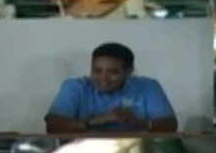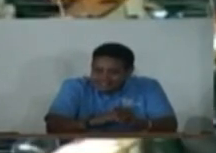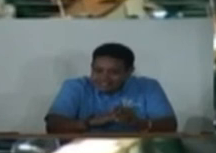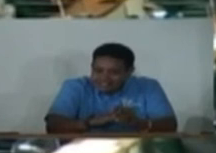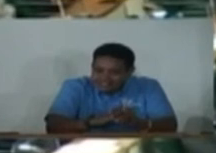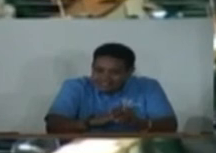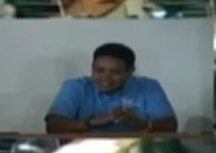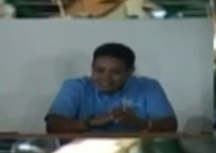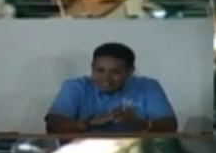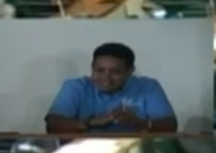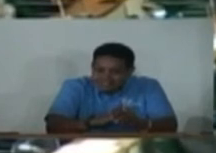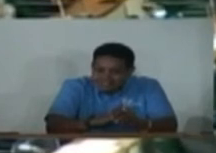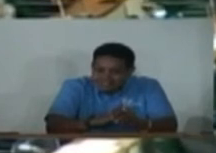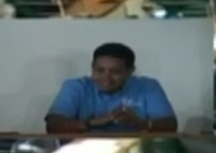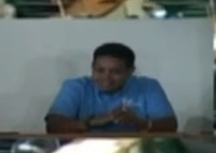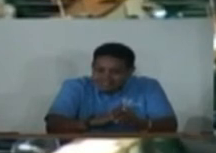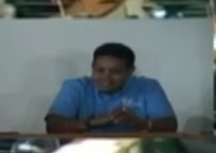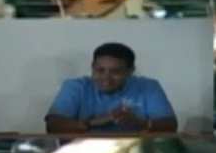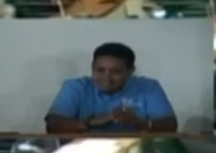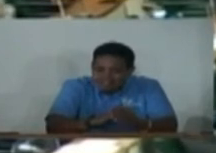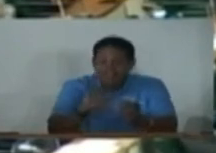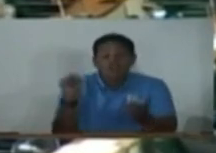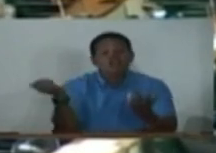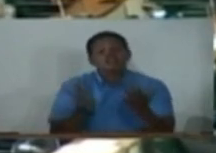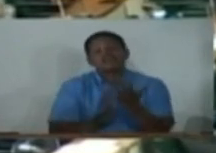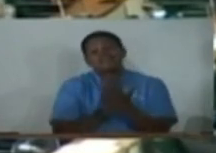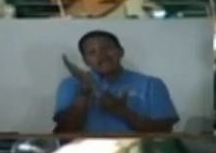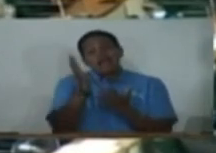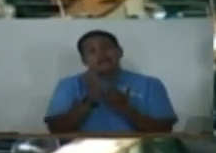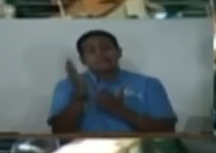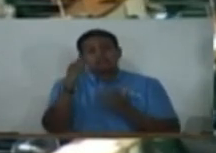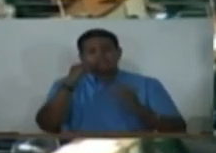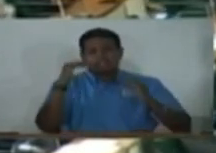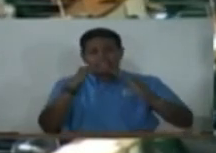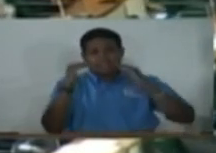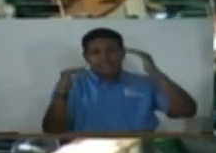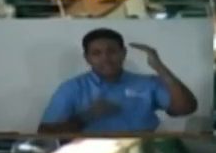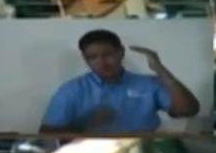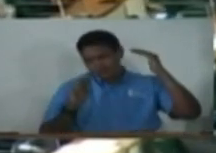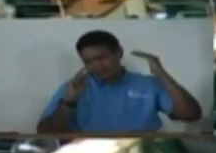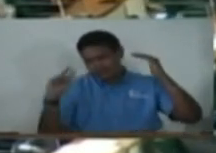Another dimension of our inequality,